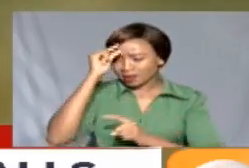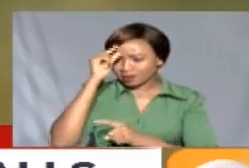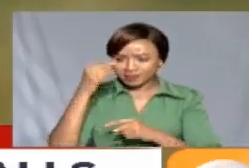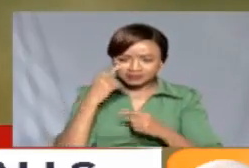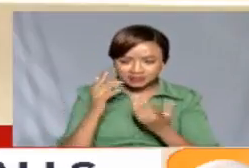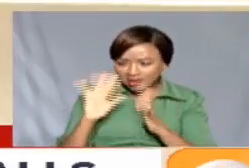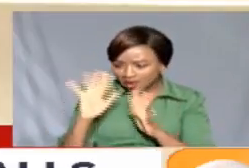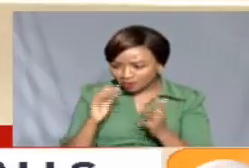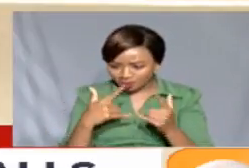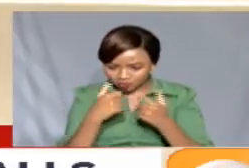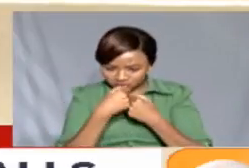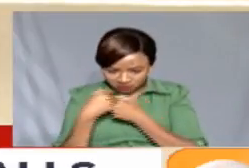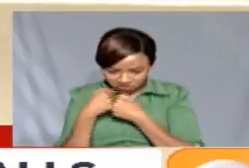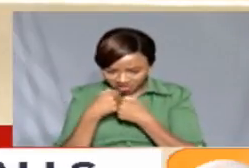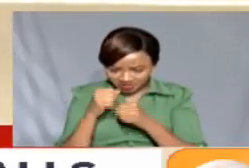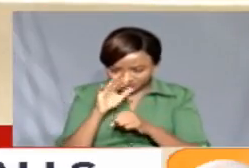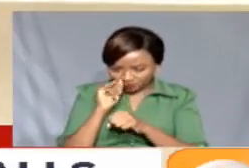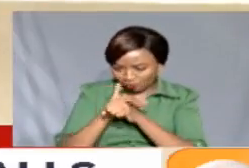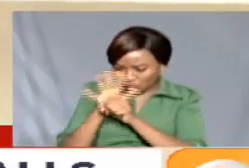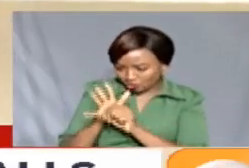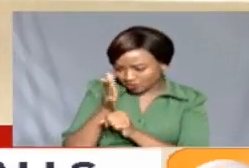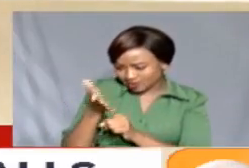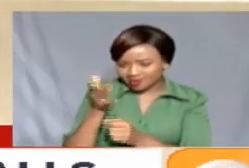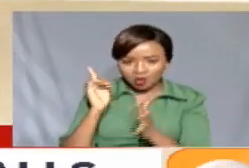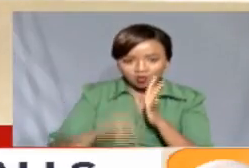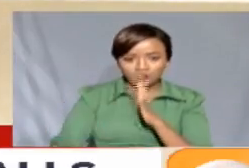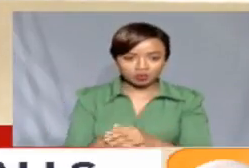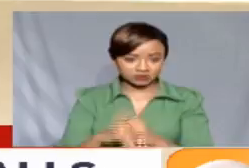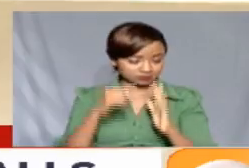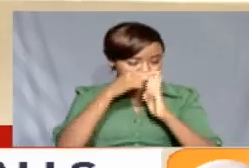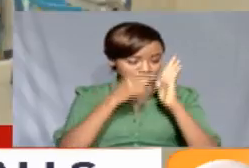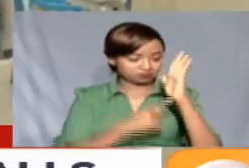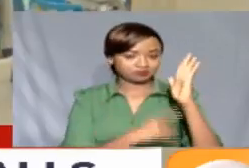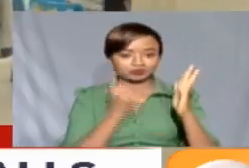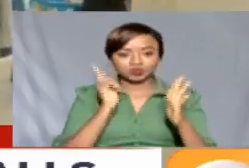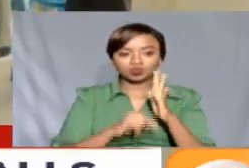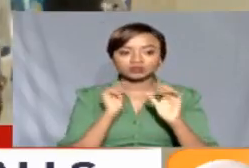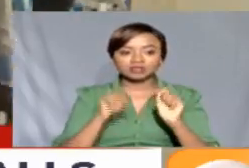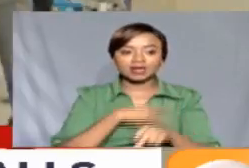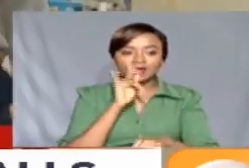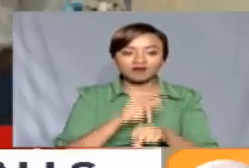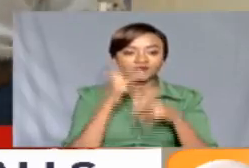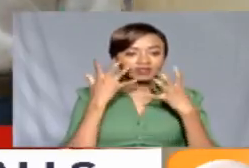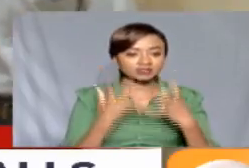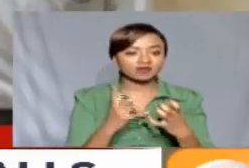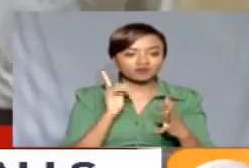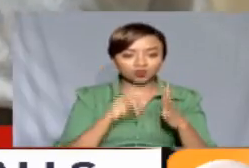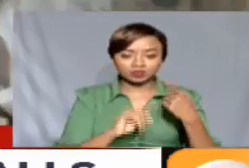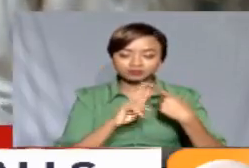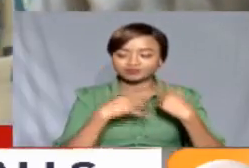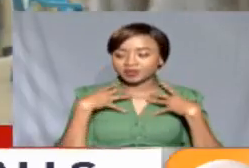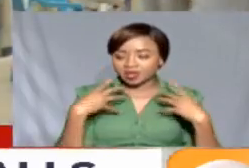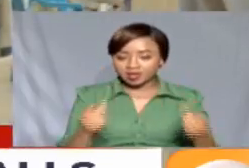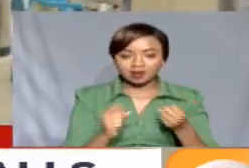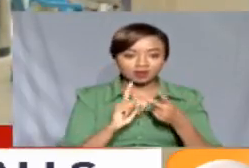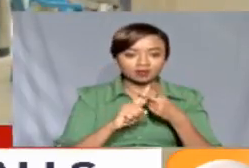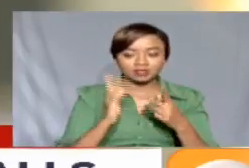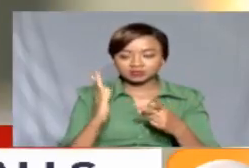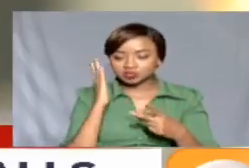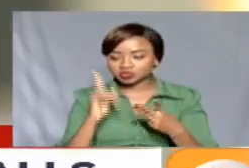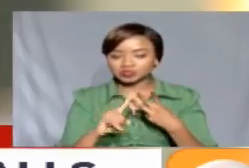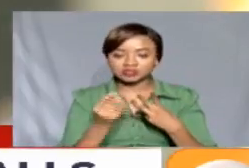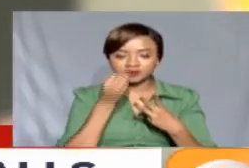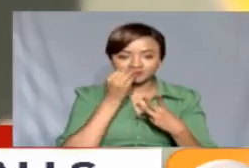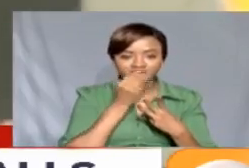looking at the challenges COVID-19 poses. Key areas that could become problematic include health, security, and